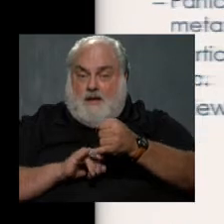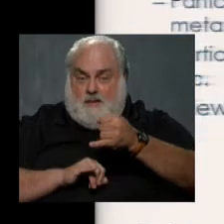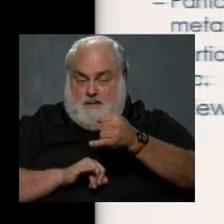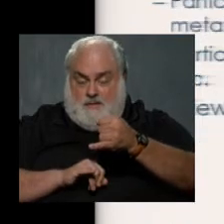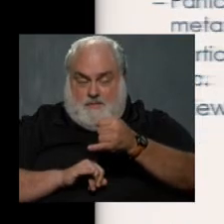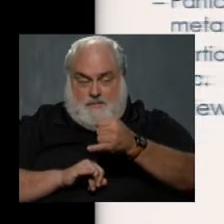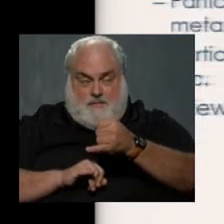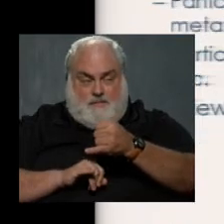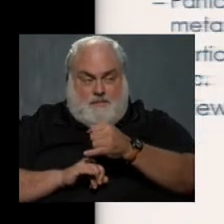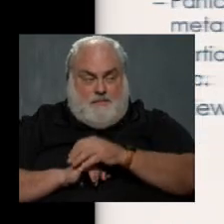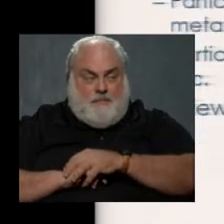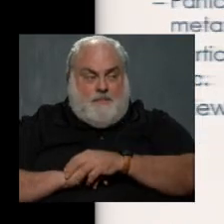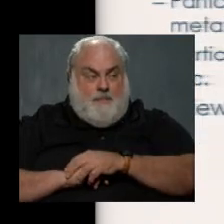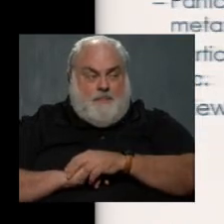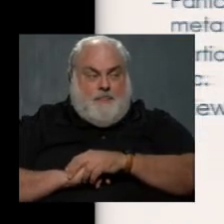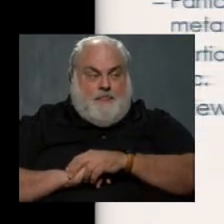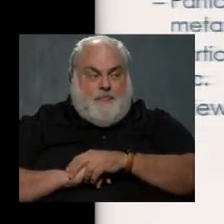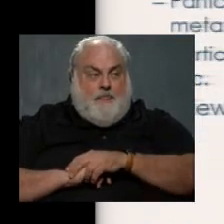get to the next slide,